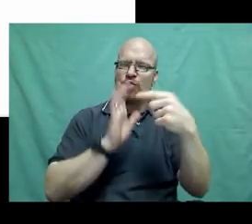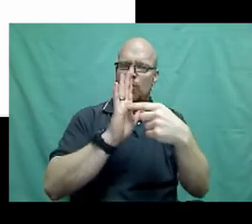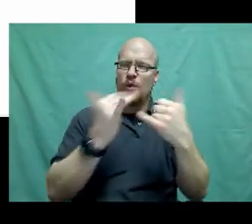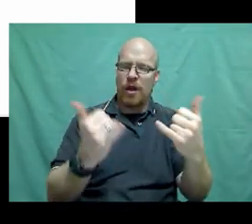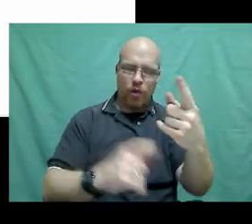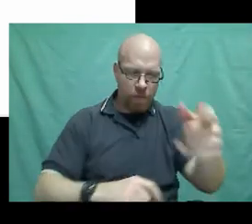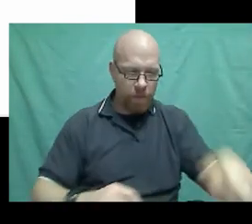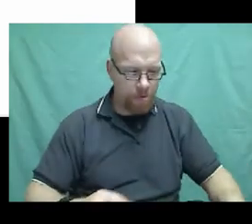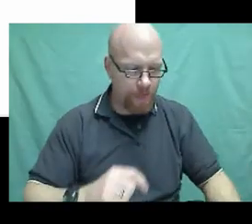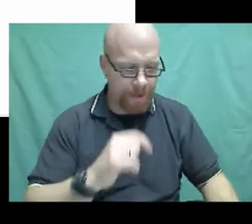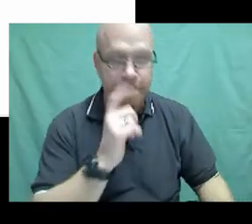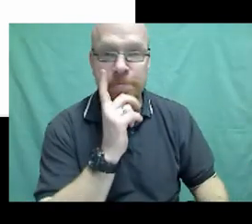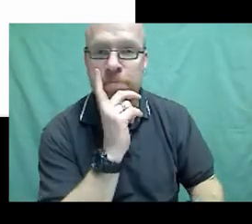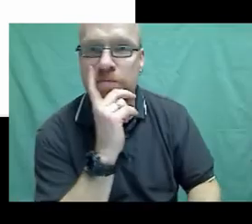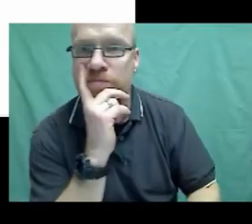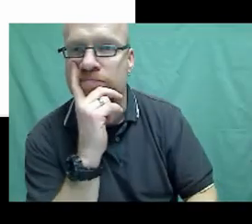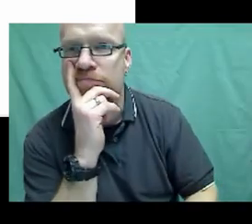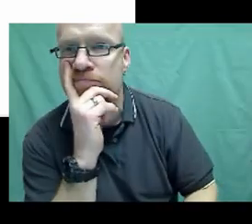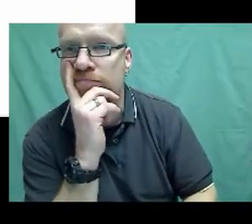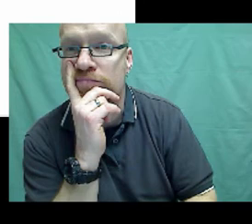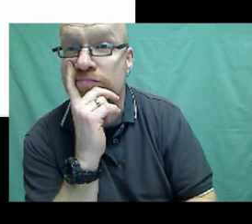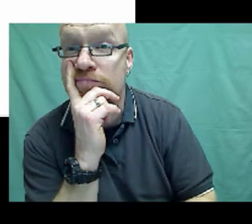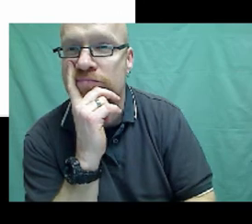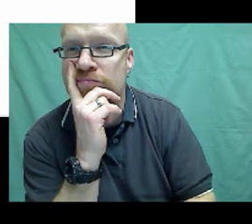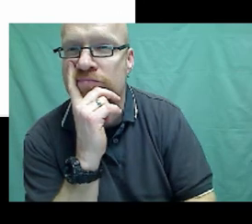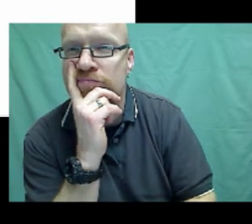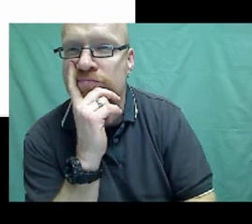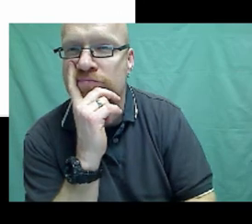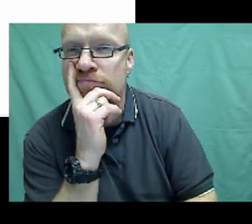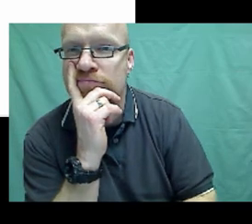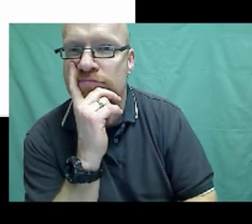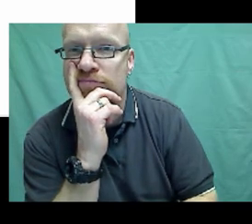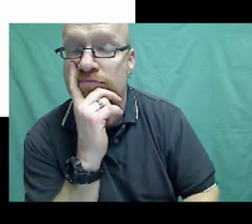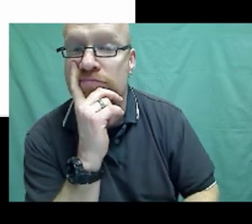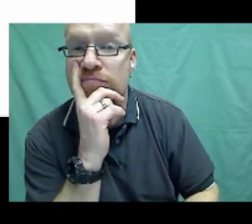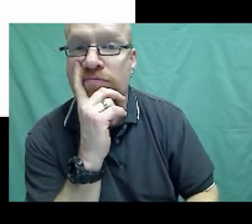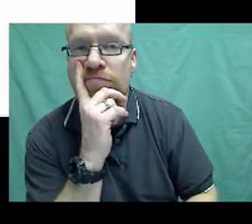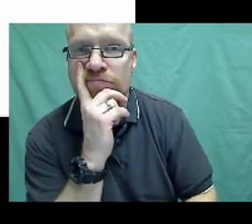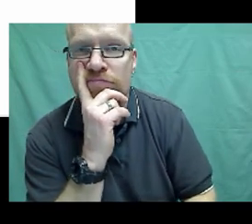of answer you have. We'll talk about that now.